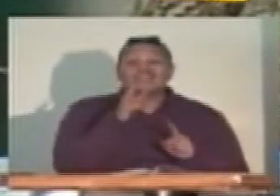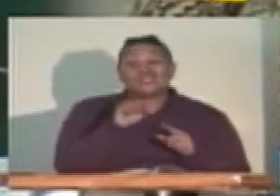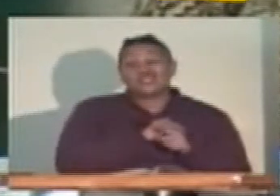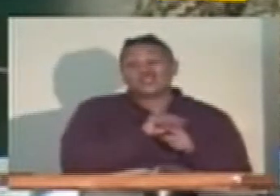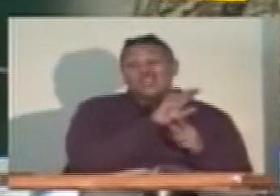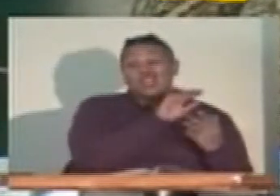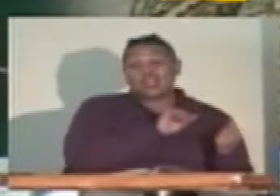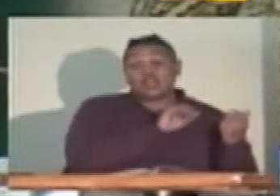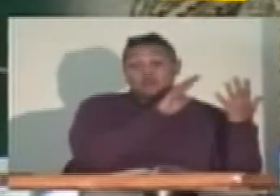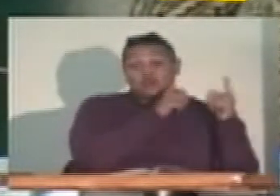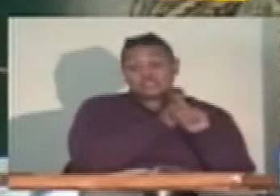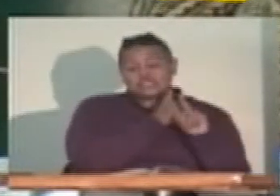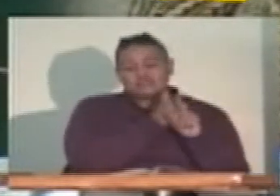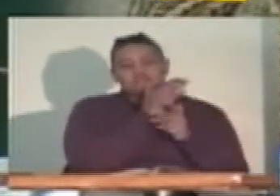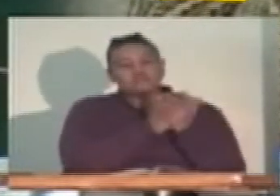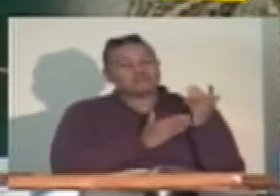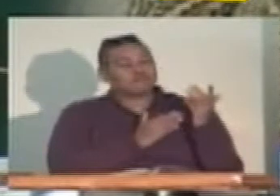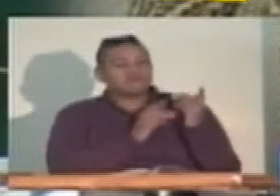approach,